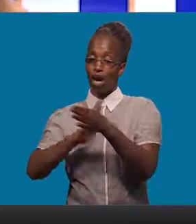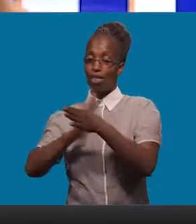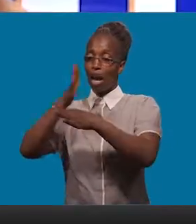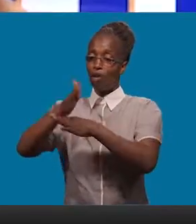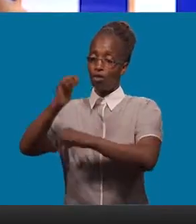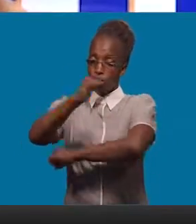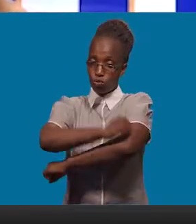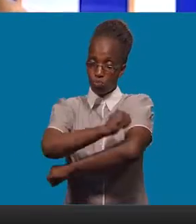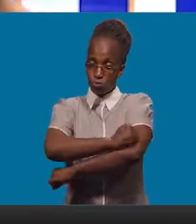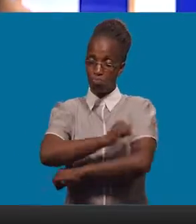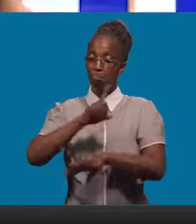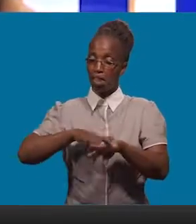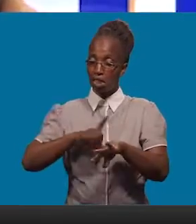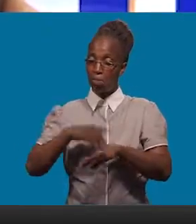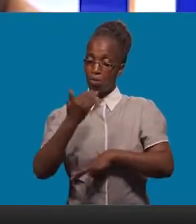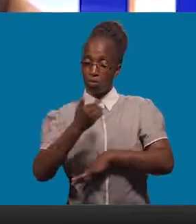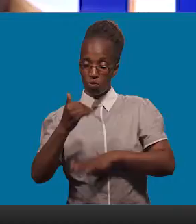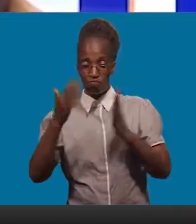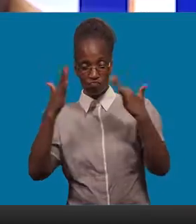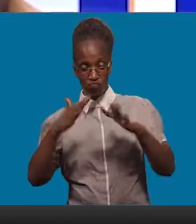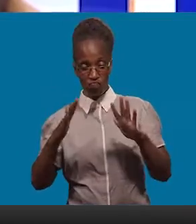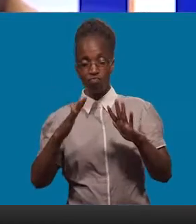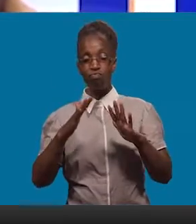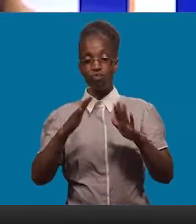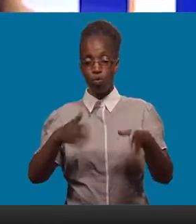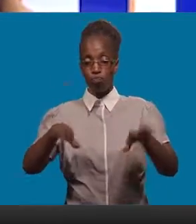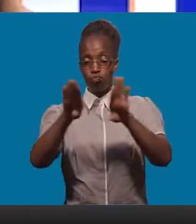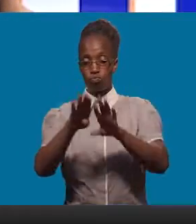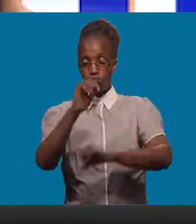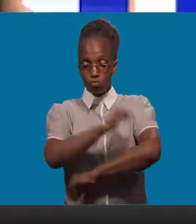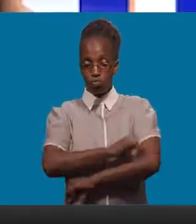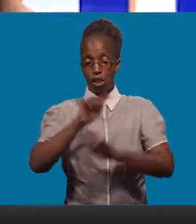here at our center and actually engage in coming up with